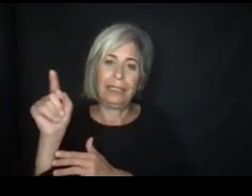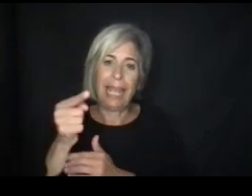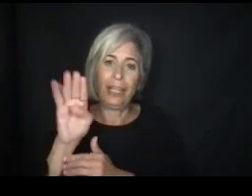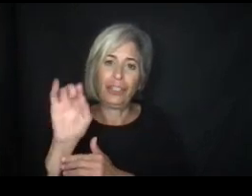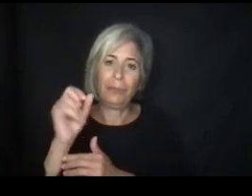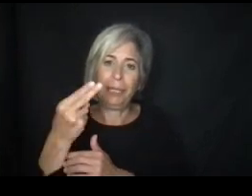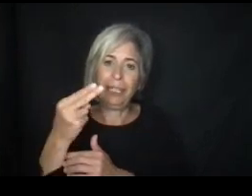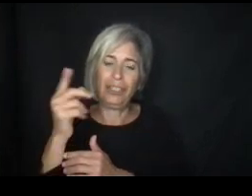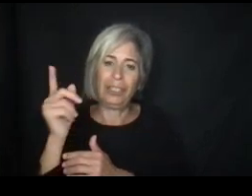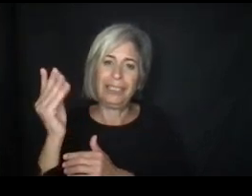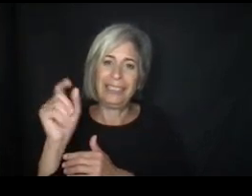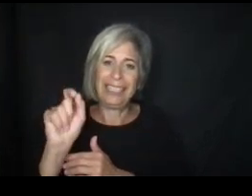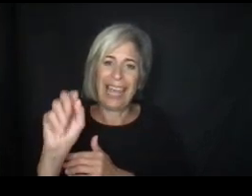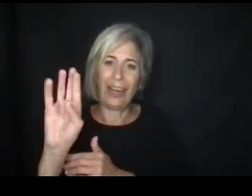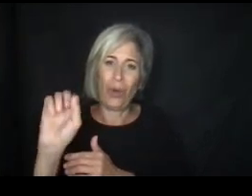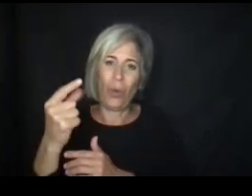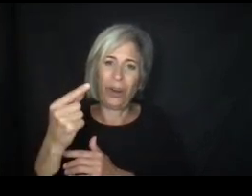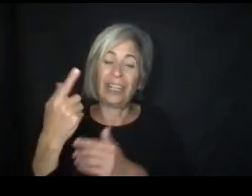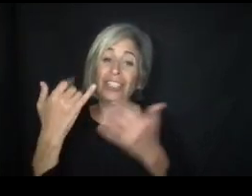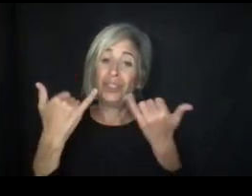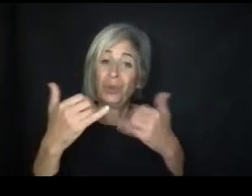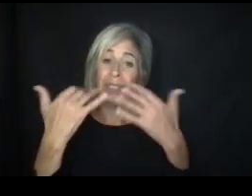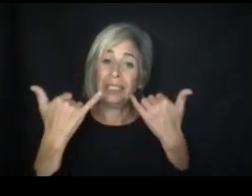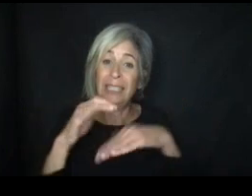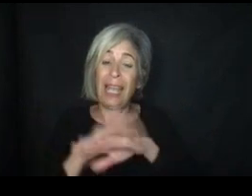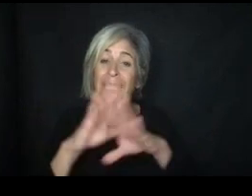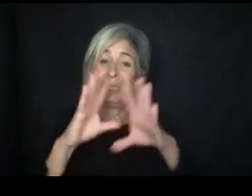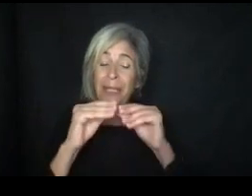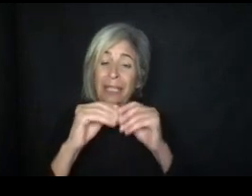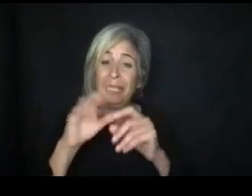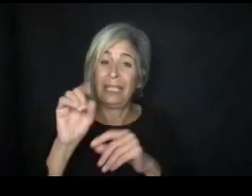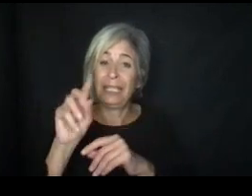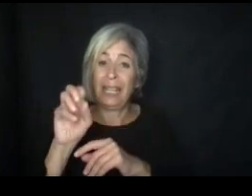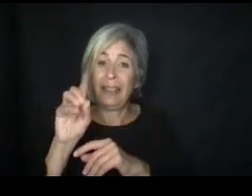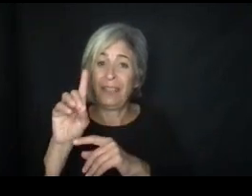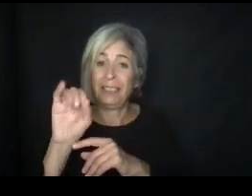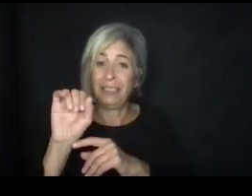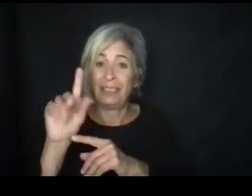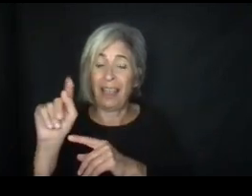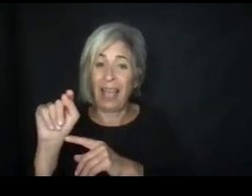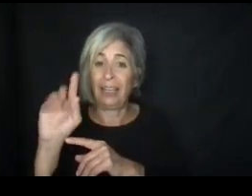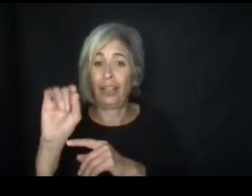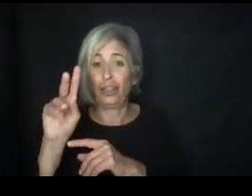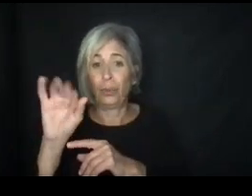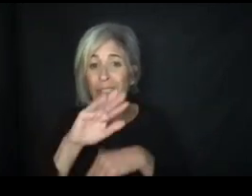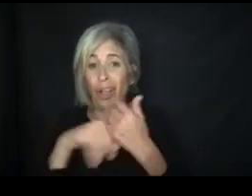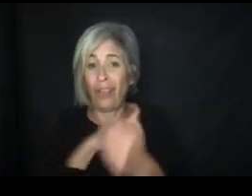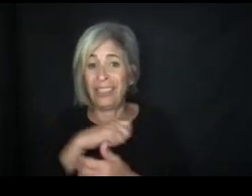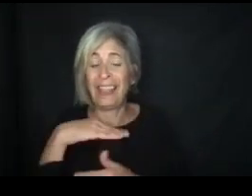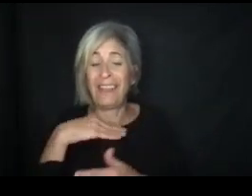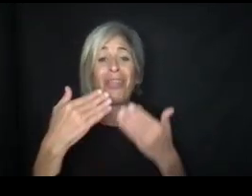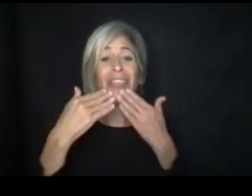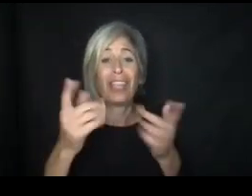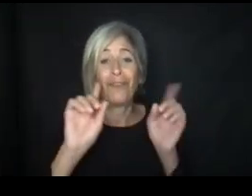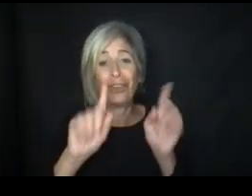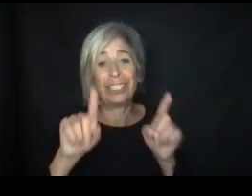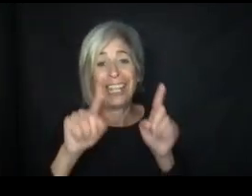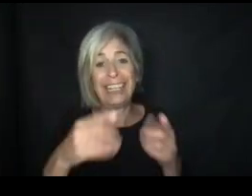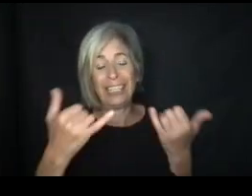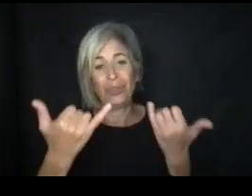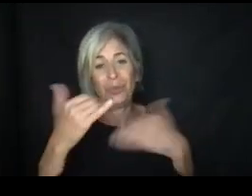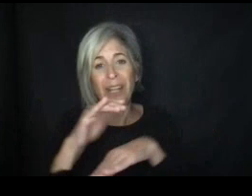boynton-beach.org. This concludes today's meeting. On behalf of David Scott, Carice Lejeune, and all of our city staff, thank you for attending today's City of